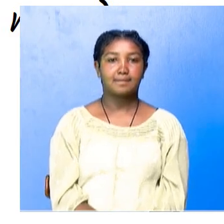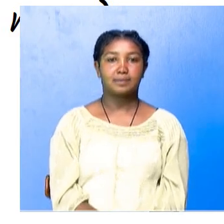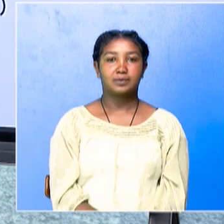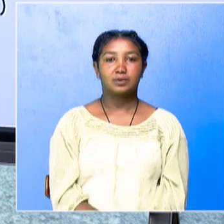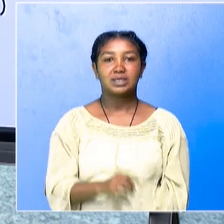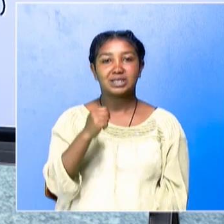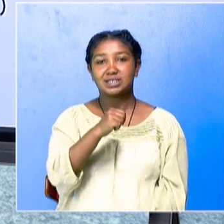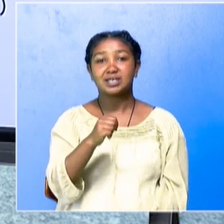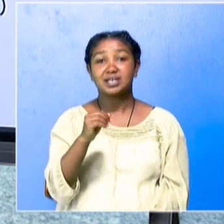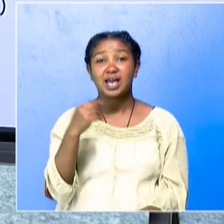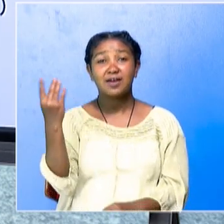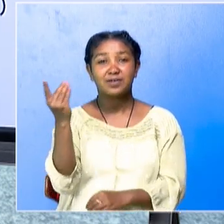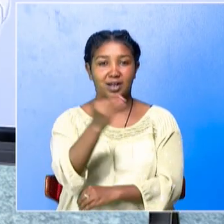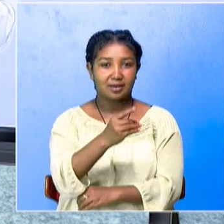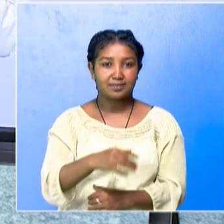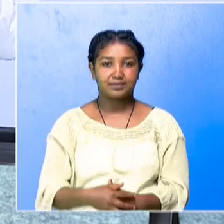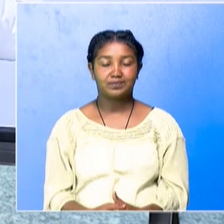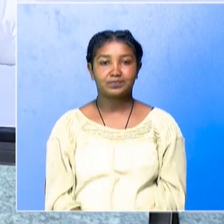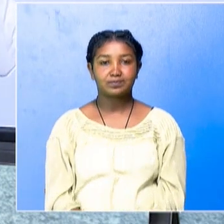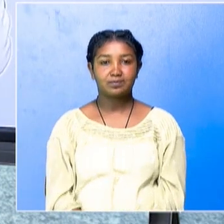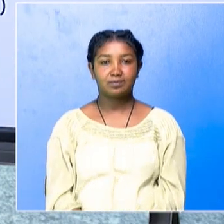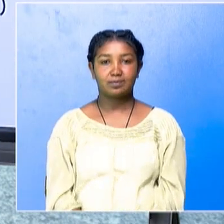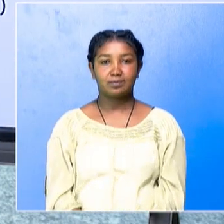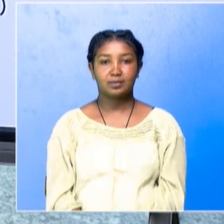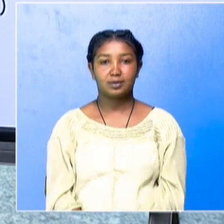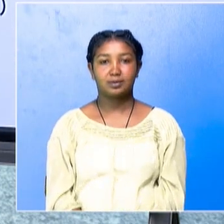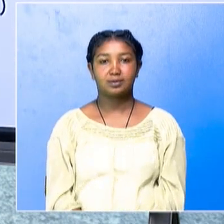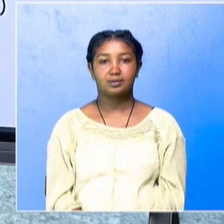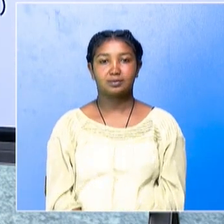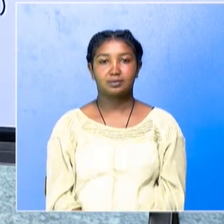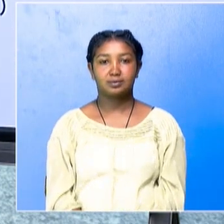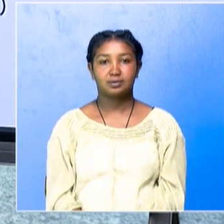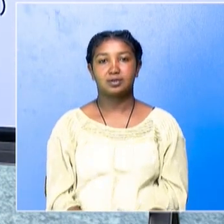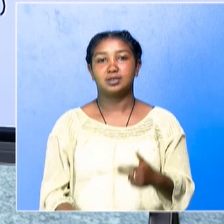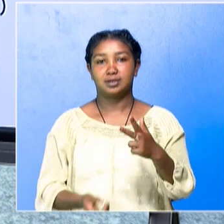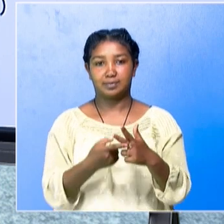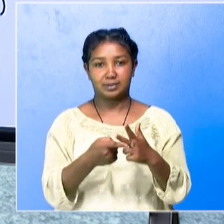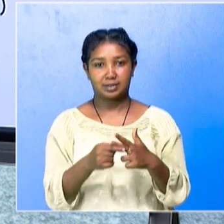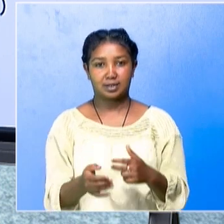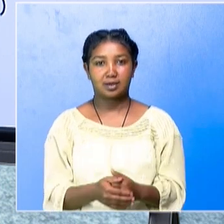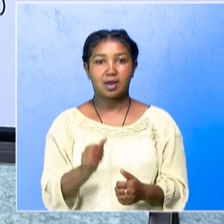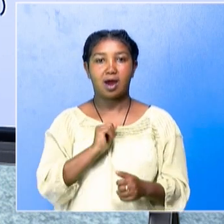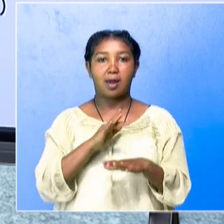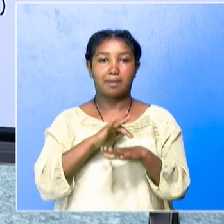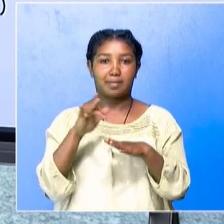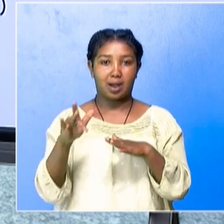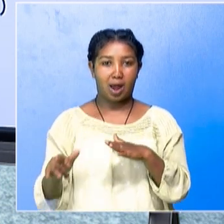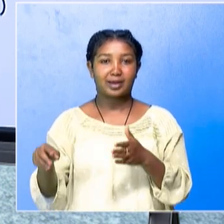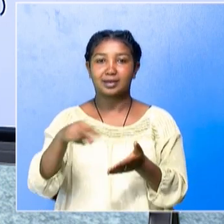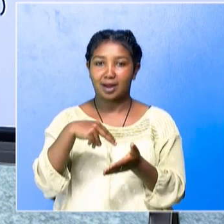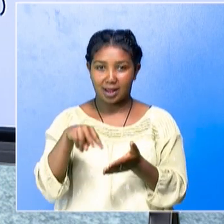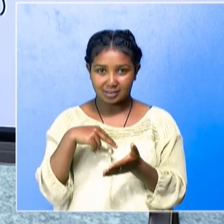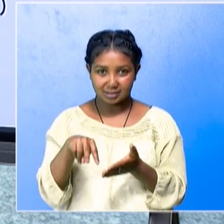brush your teeth every day. Bravo, students. Question number 3. I blank